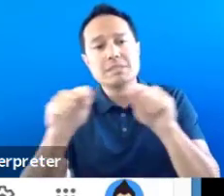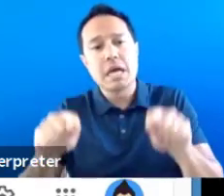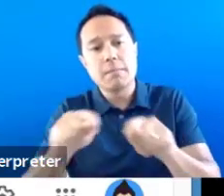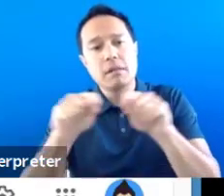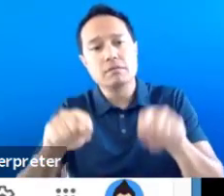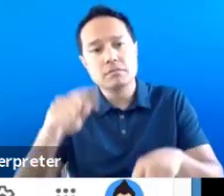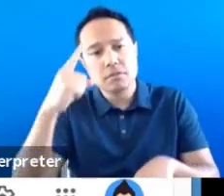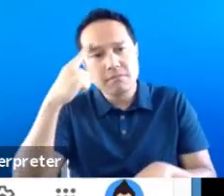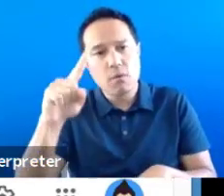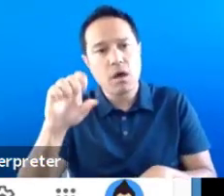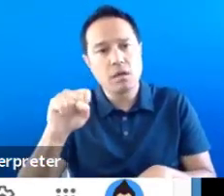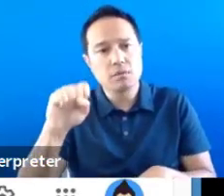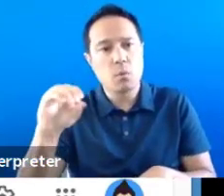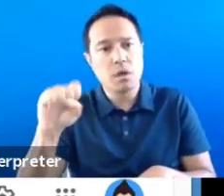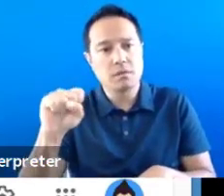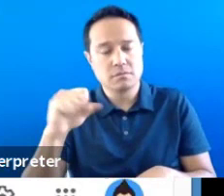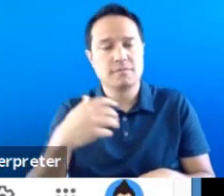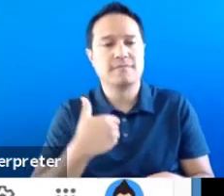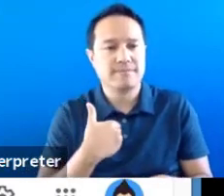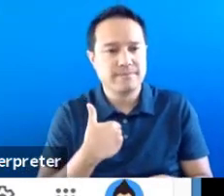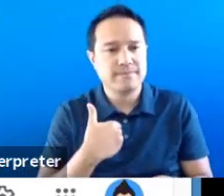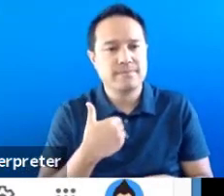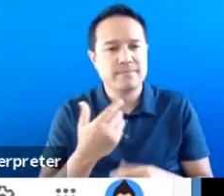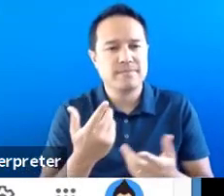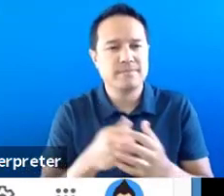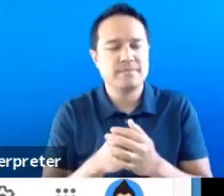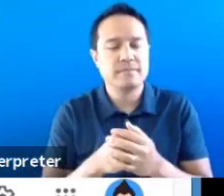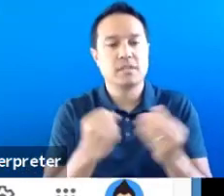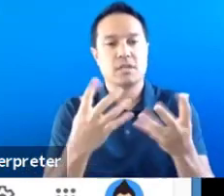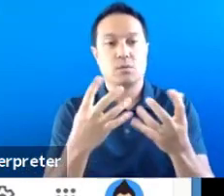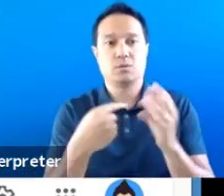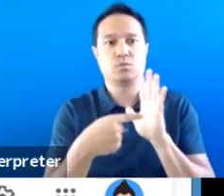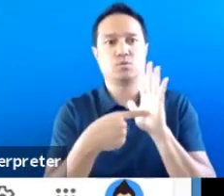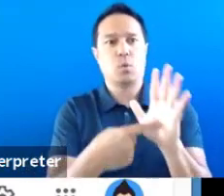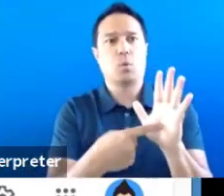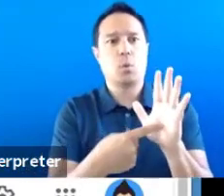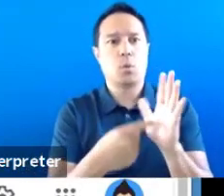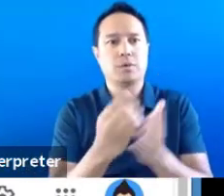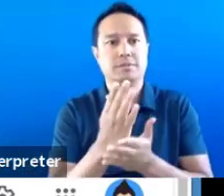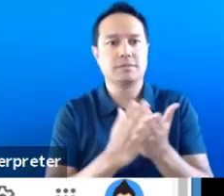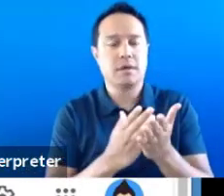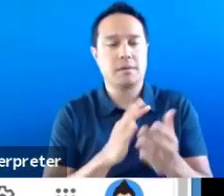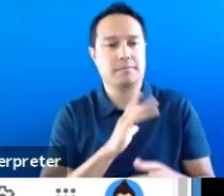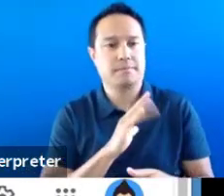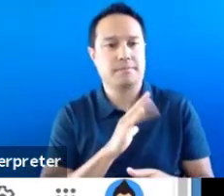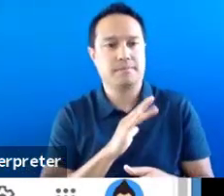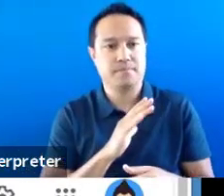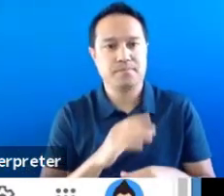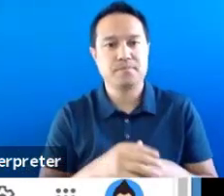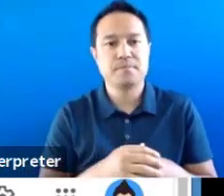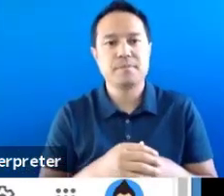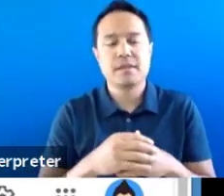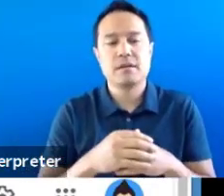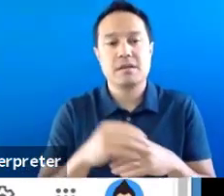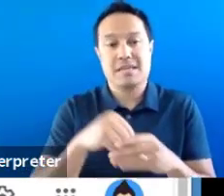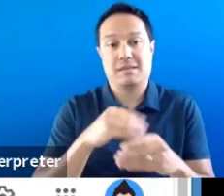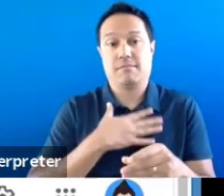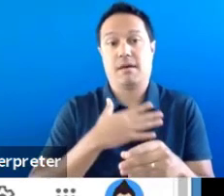SOS. So I want to point out some cool things that I did in my Google Classroom that people might have questions about.